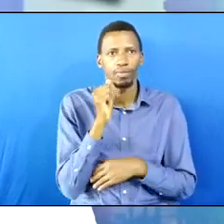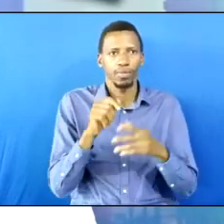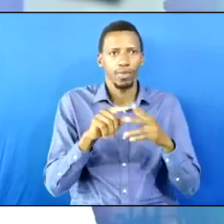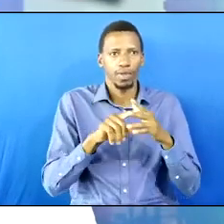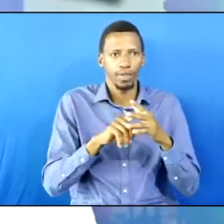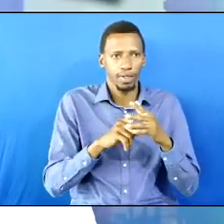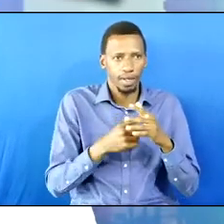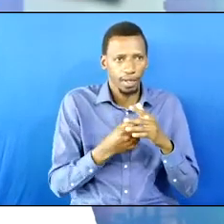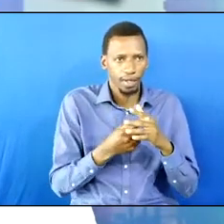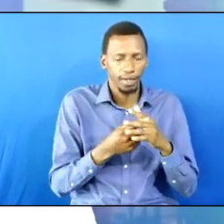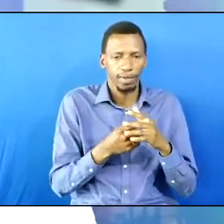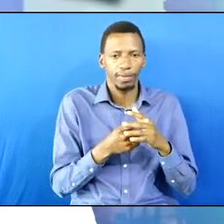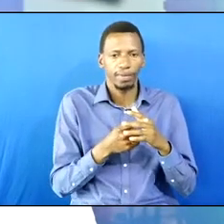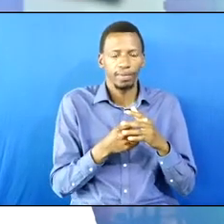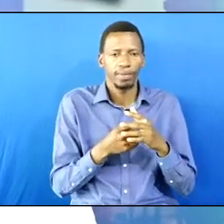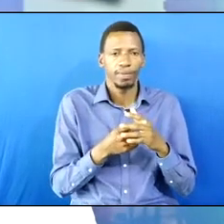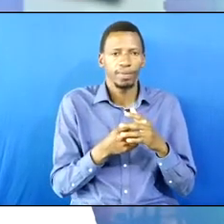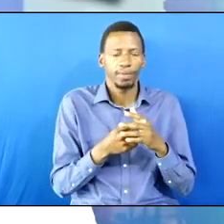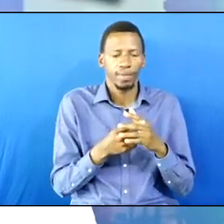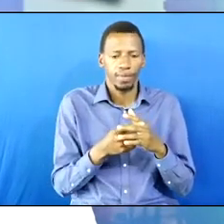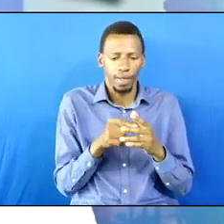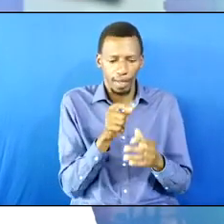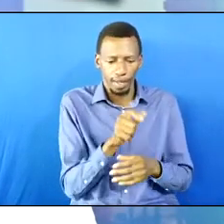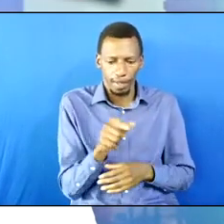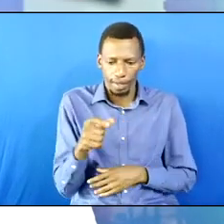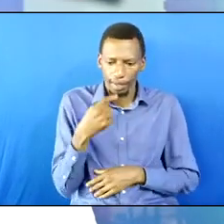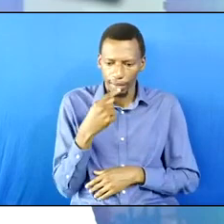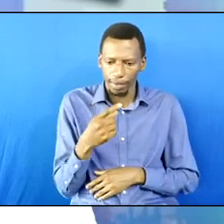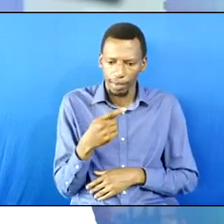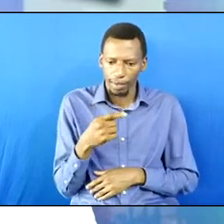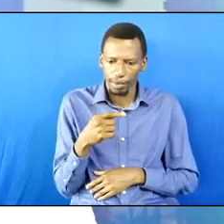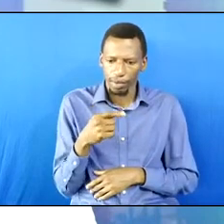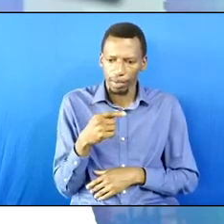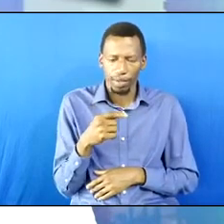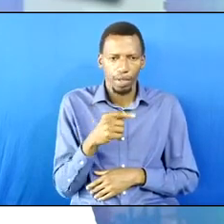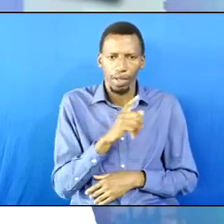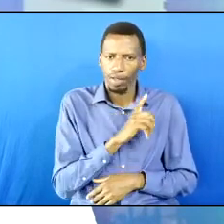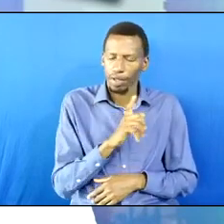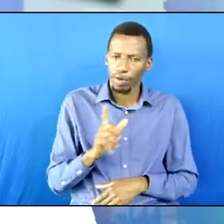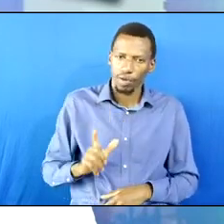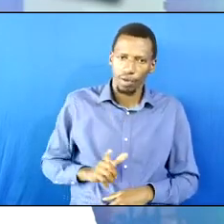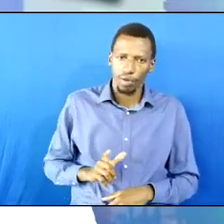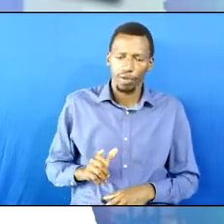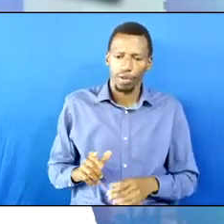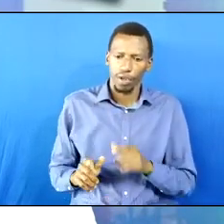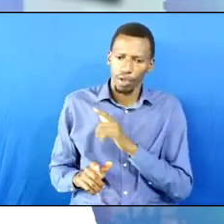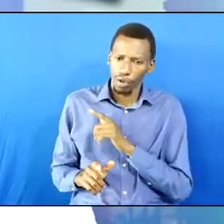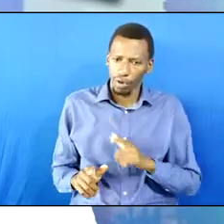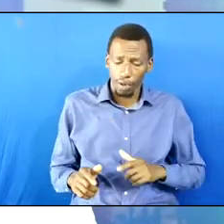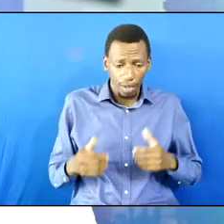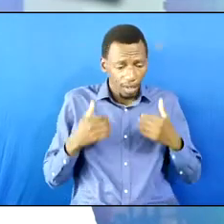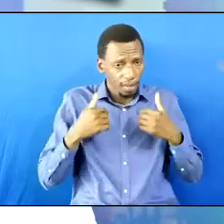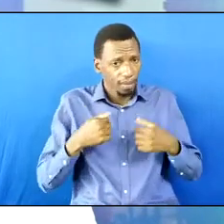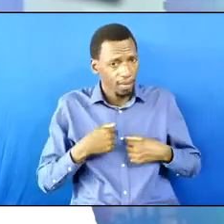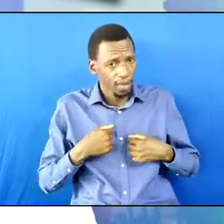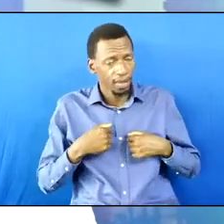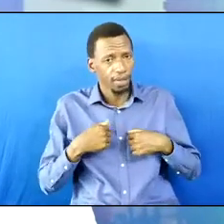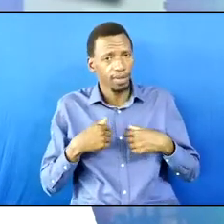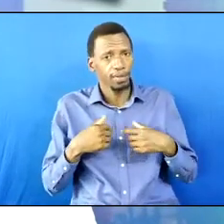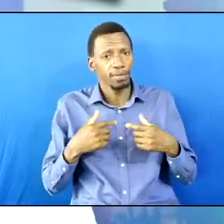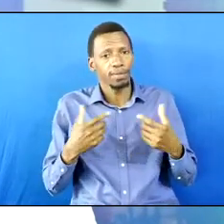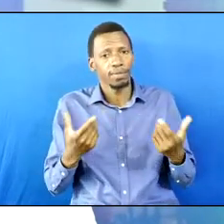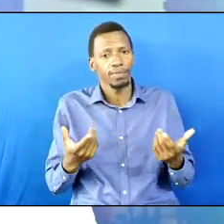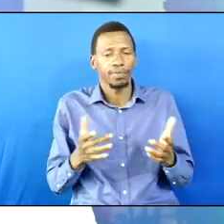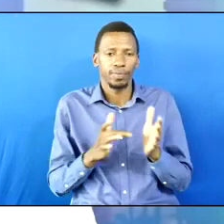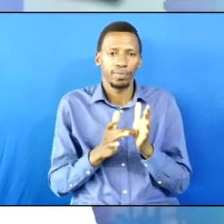began every one of them to say unto him, Lord, is it I? And